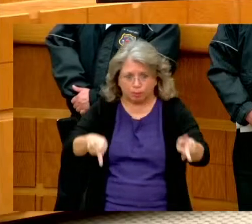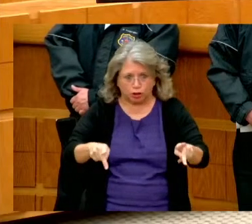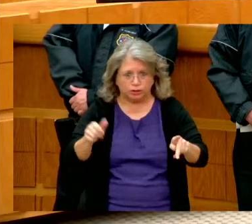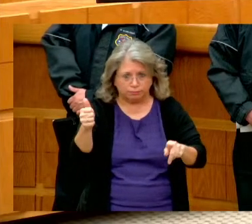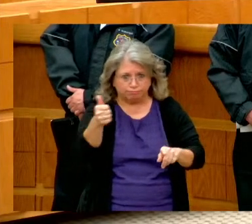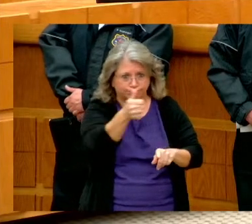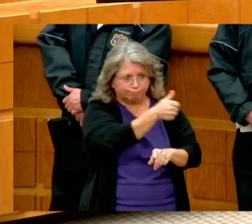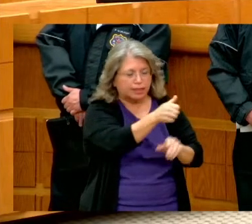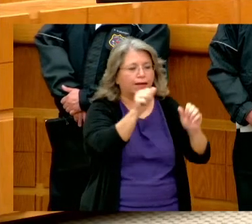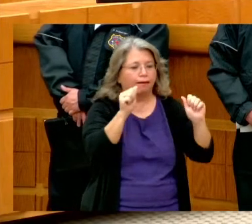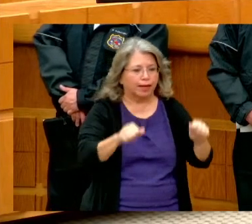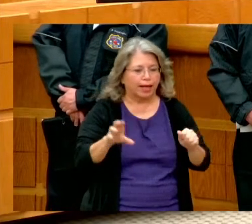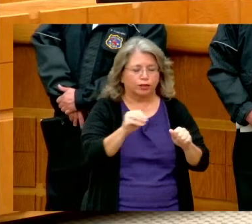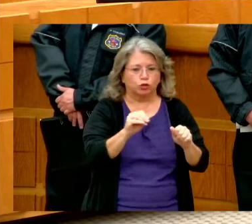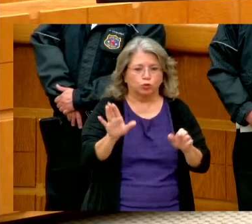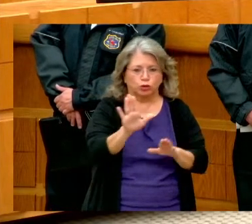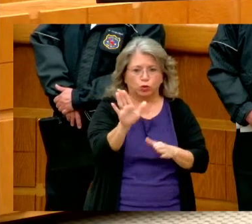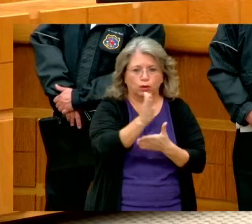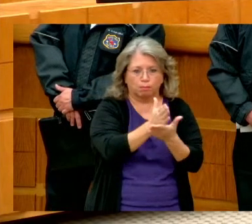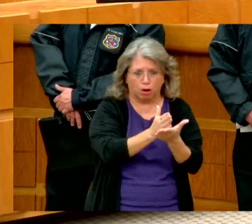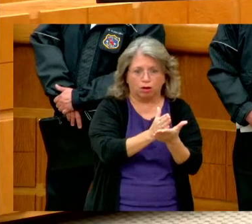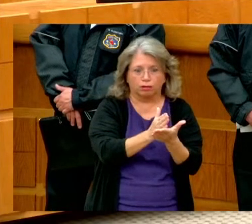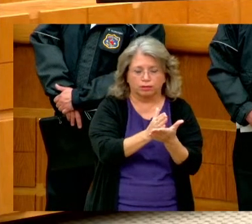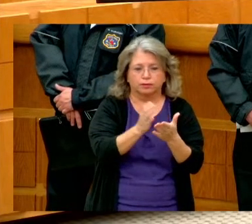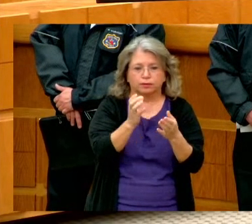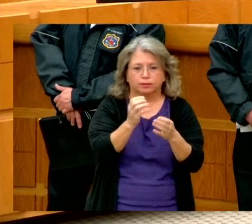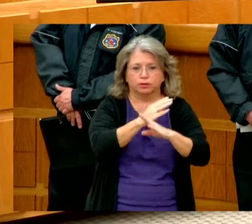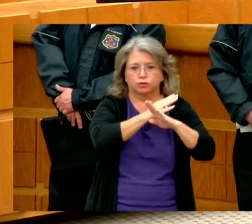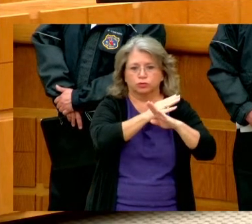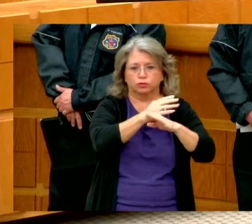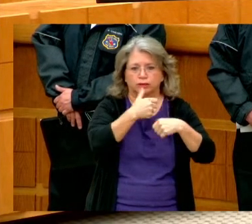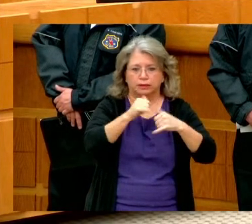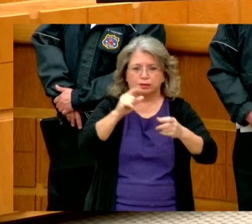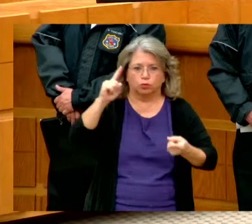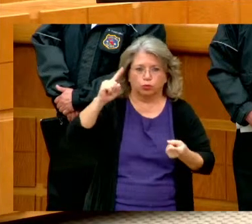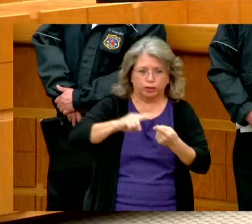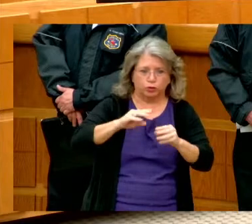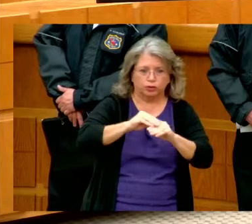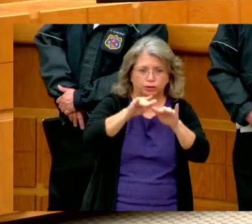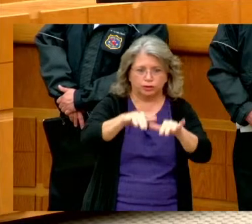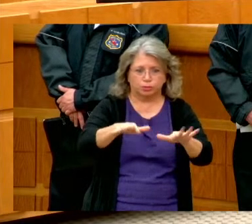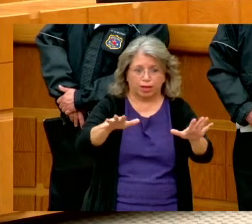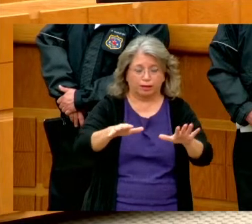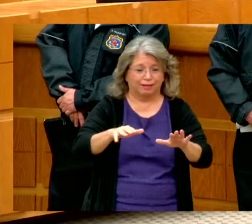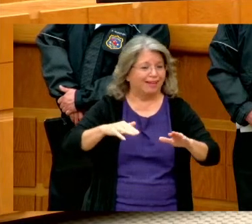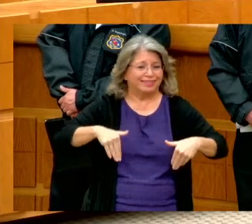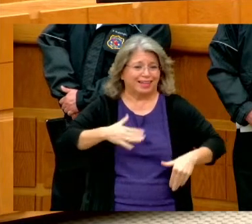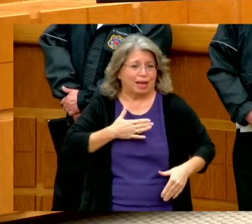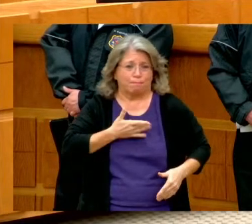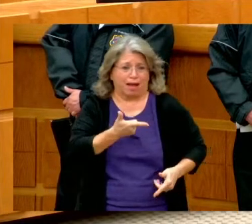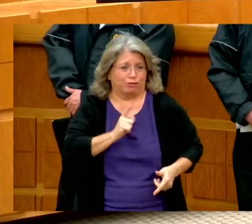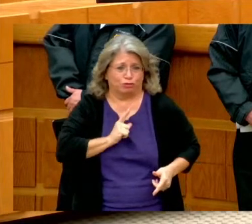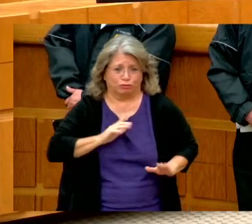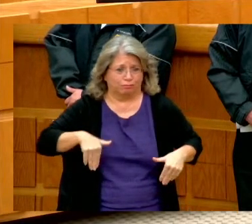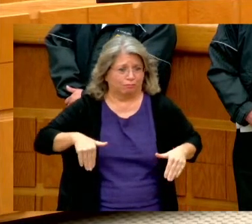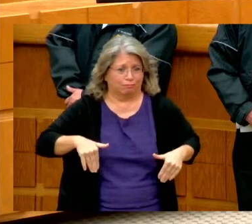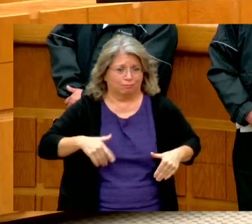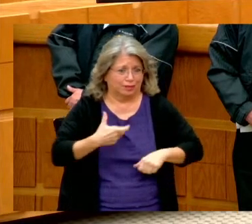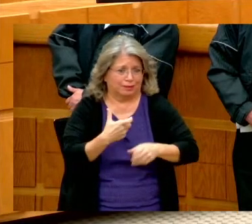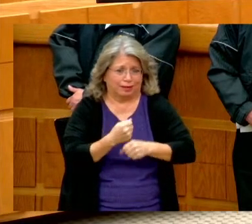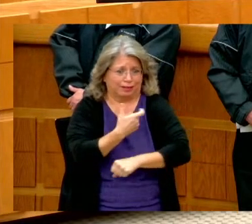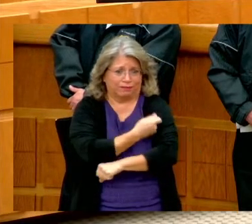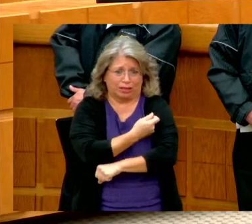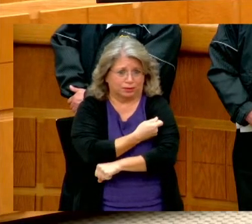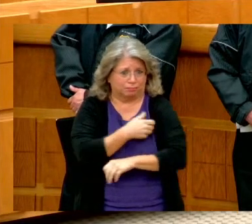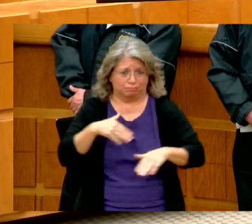is coming very soon. It's not my turn either. You know what this means?